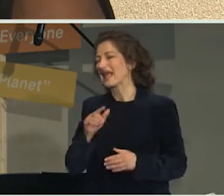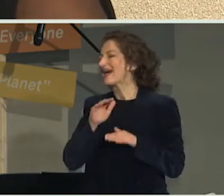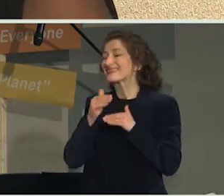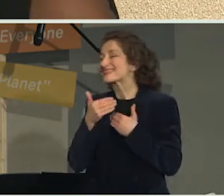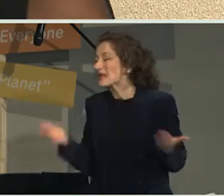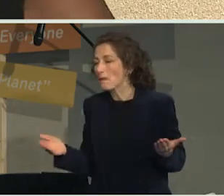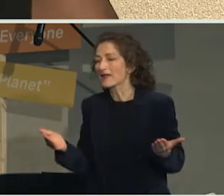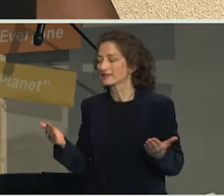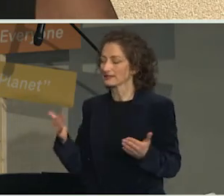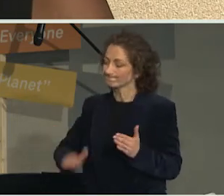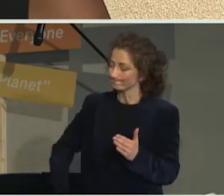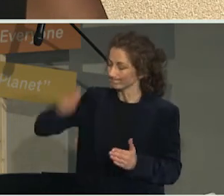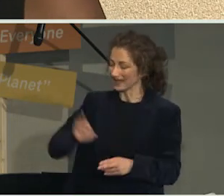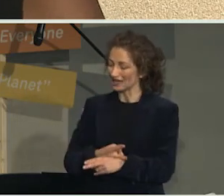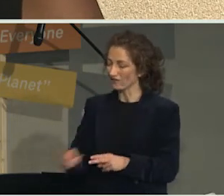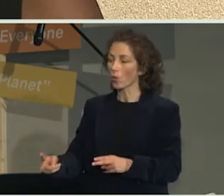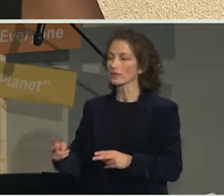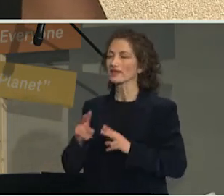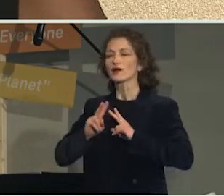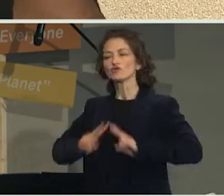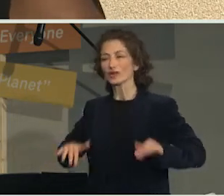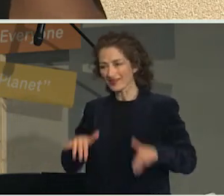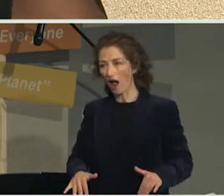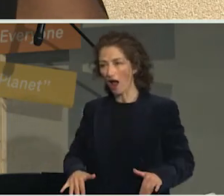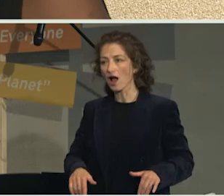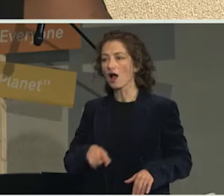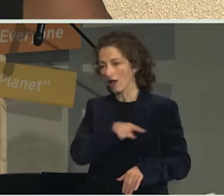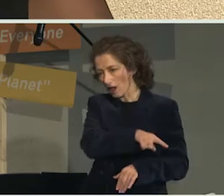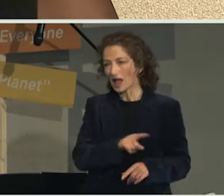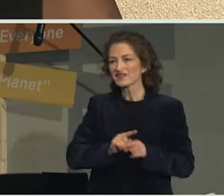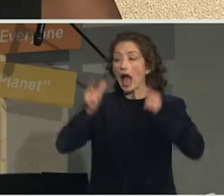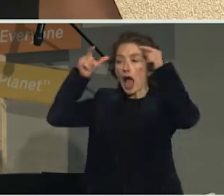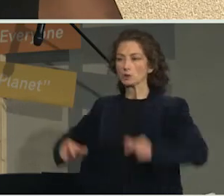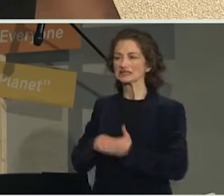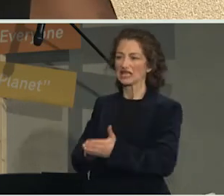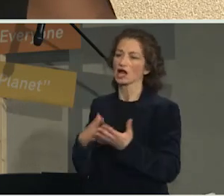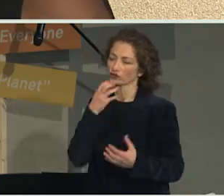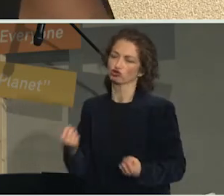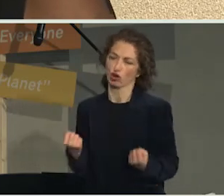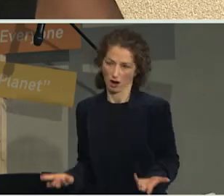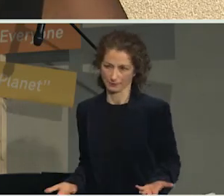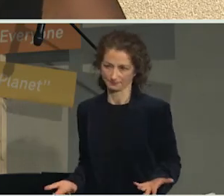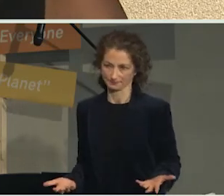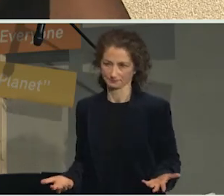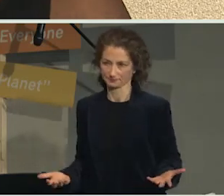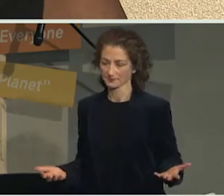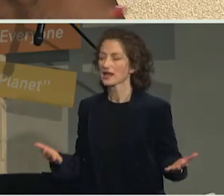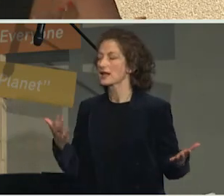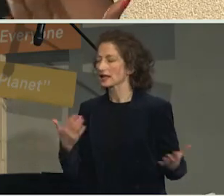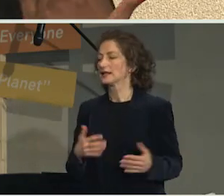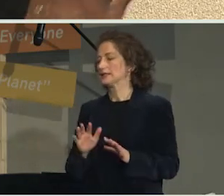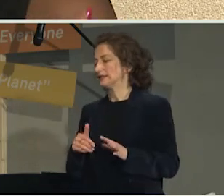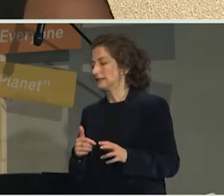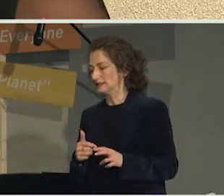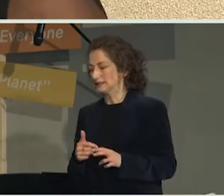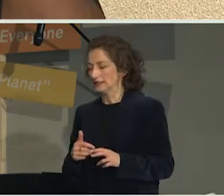that responsibility than women? I was acutely aware that at this very moment, my brothers in struggle would